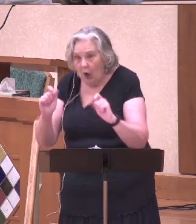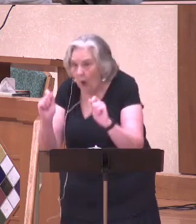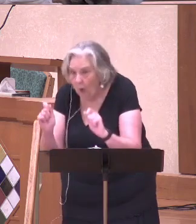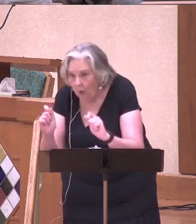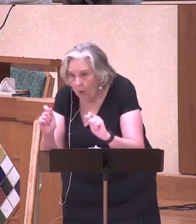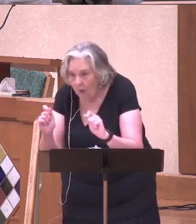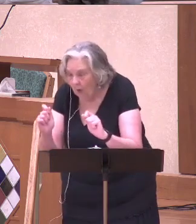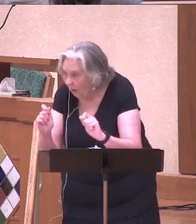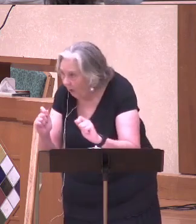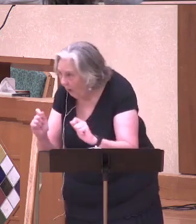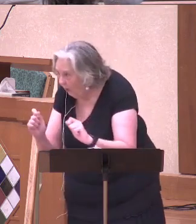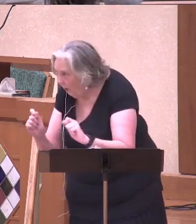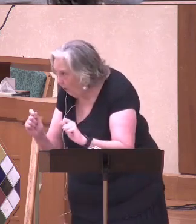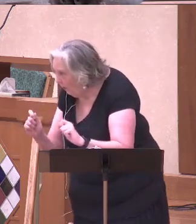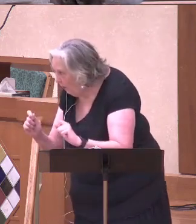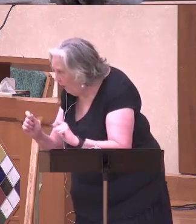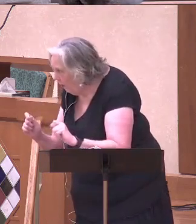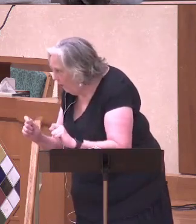Oh, oh.